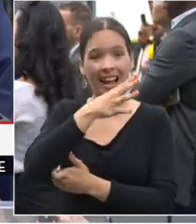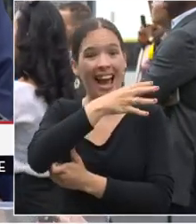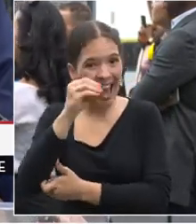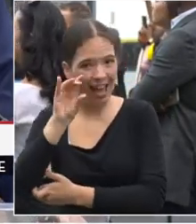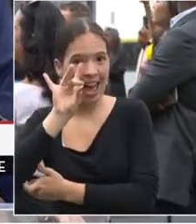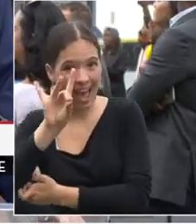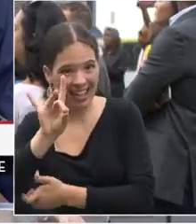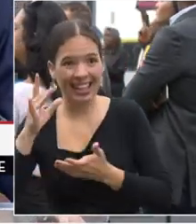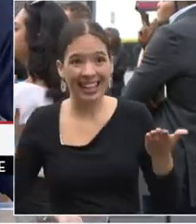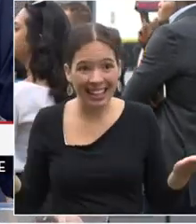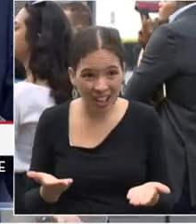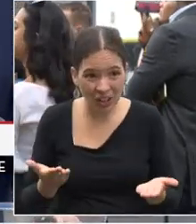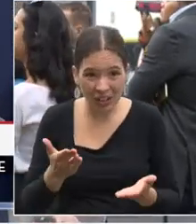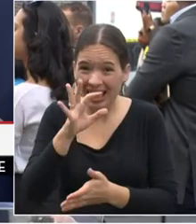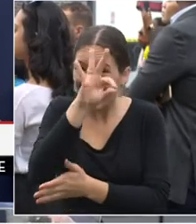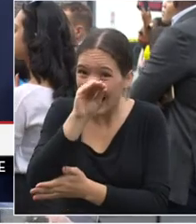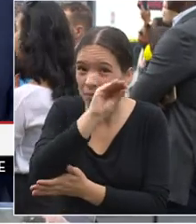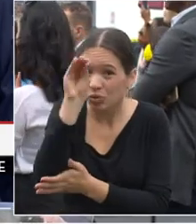our midst.